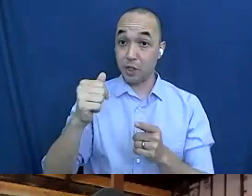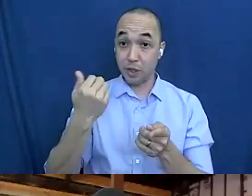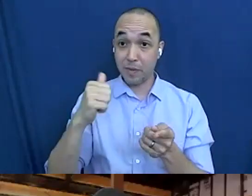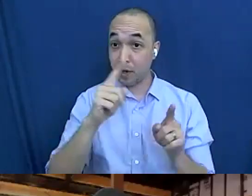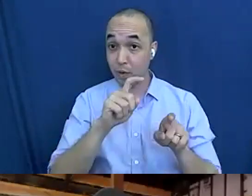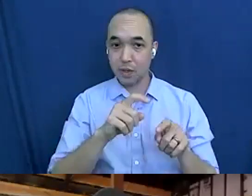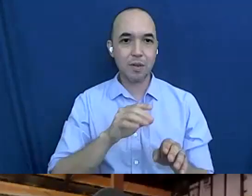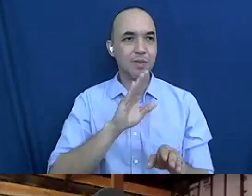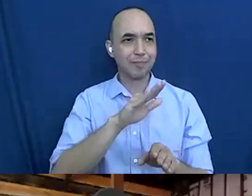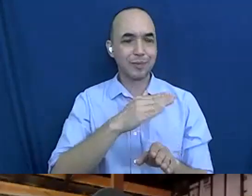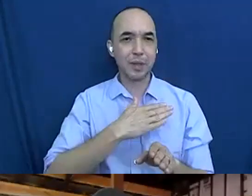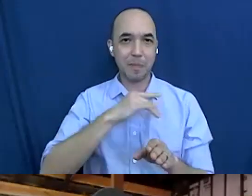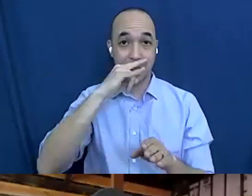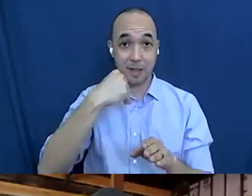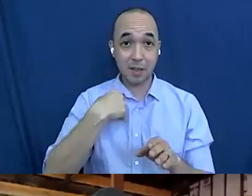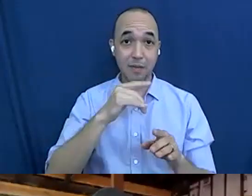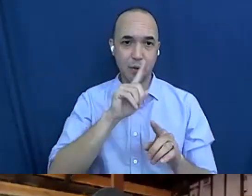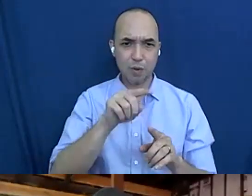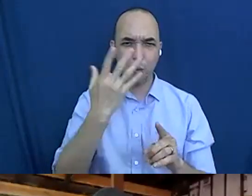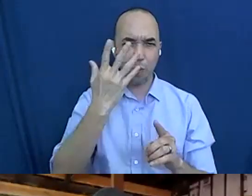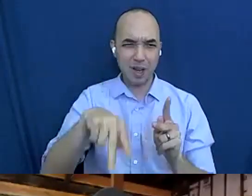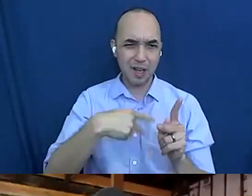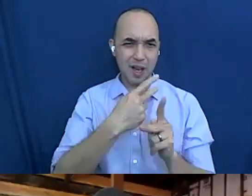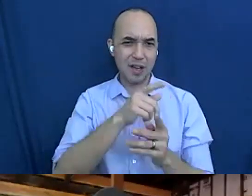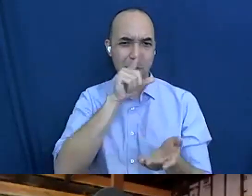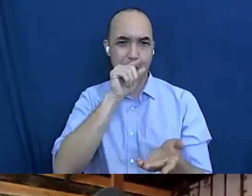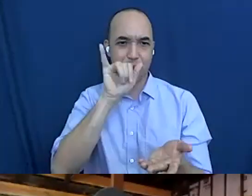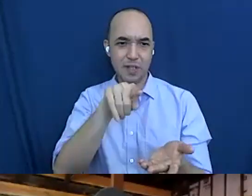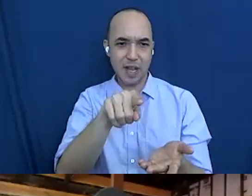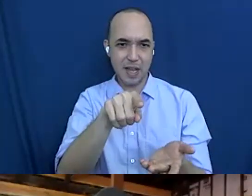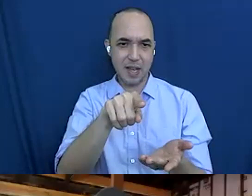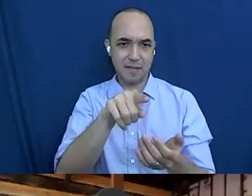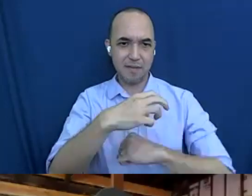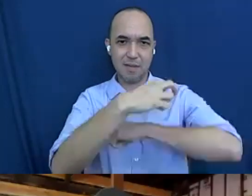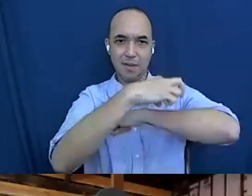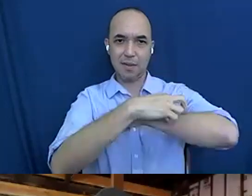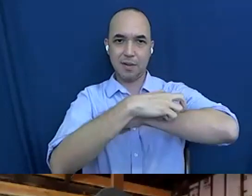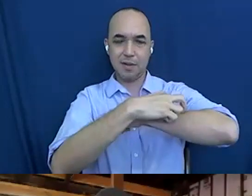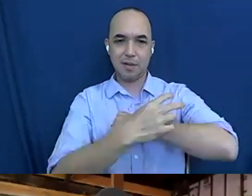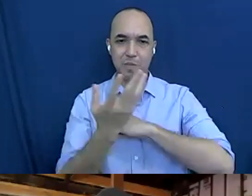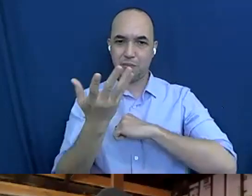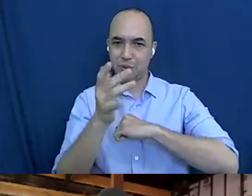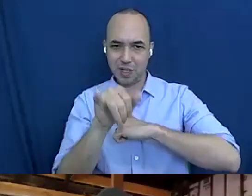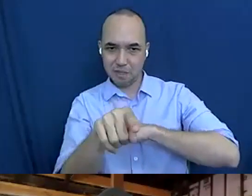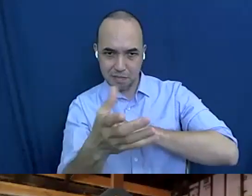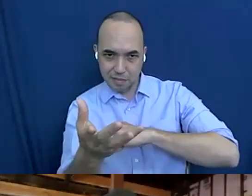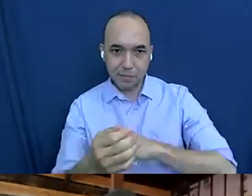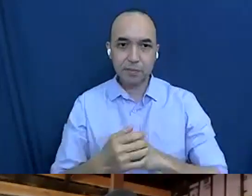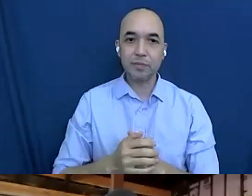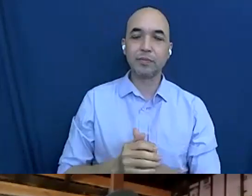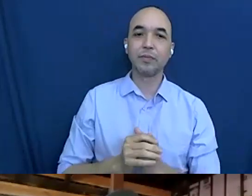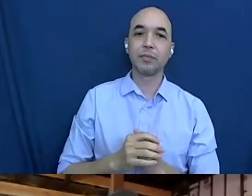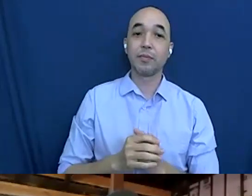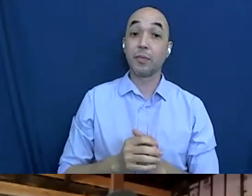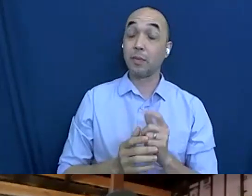kids have a question here, which is what kind of falcon is that is sitting on your hand there?